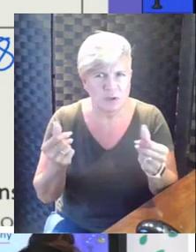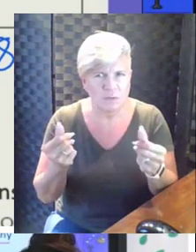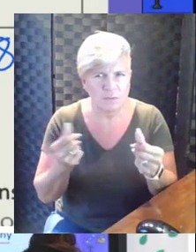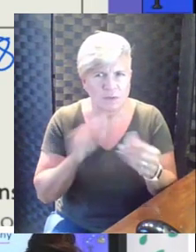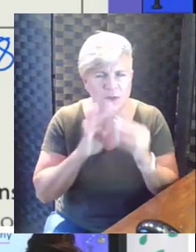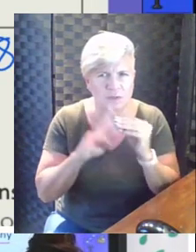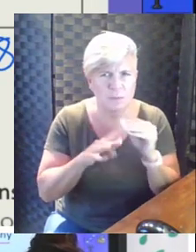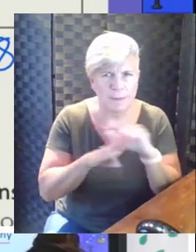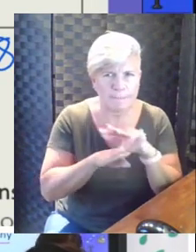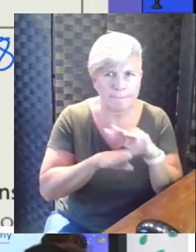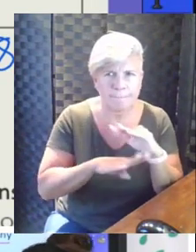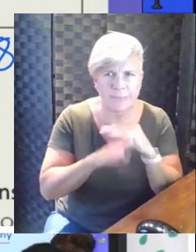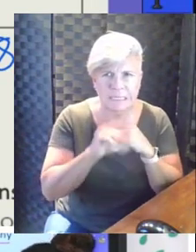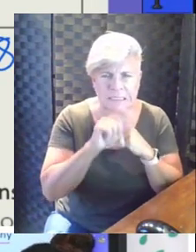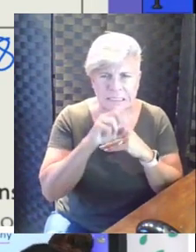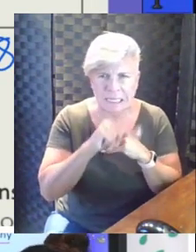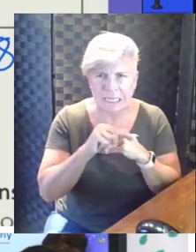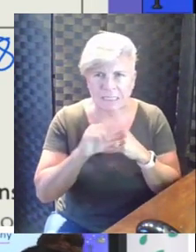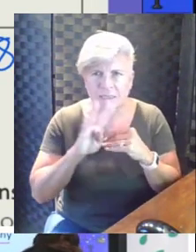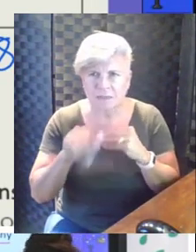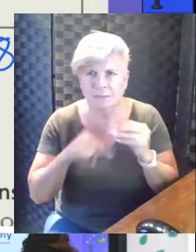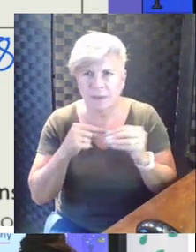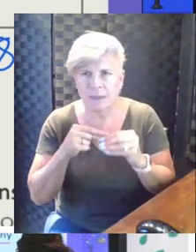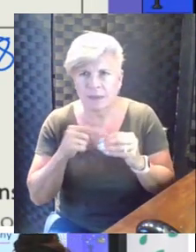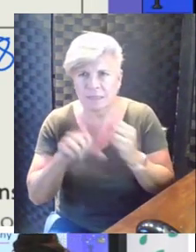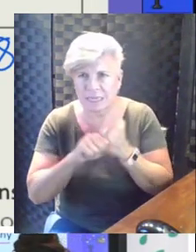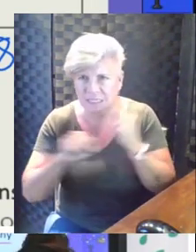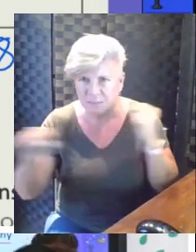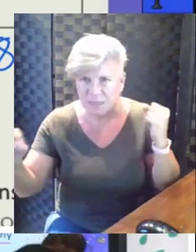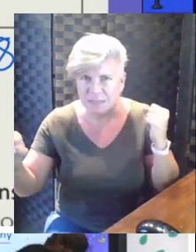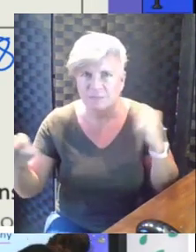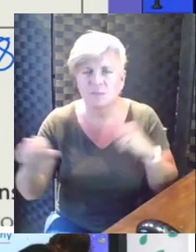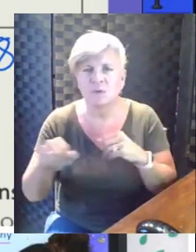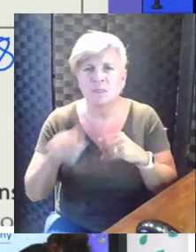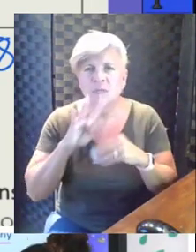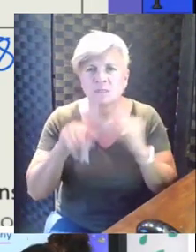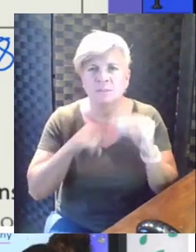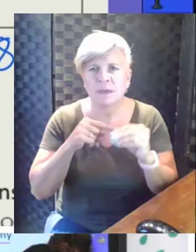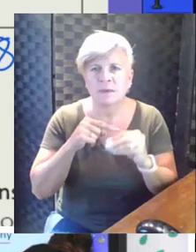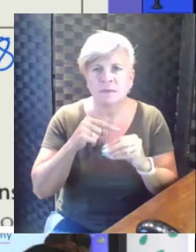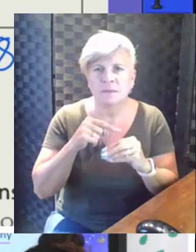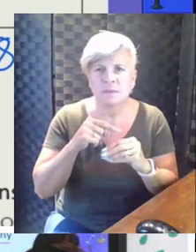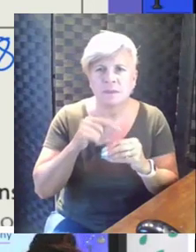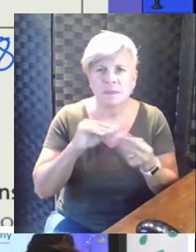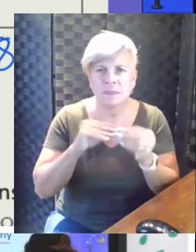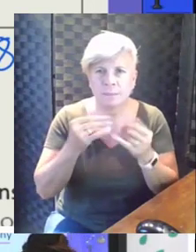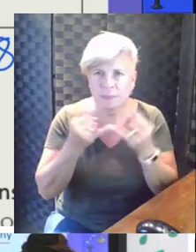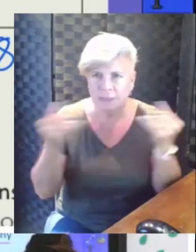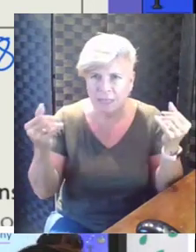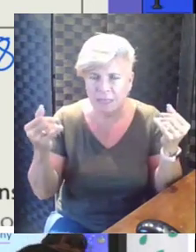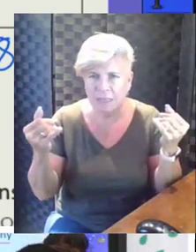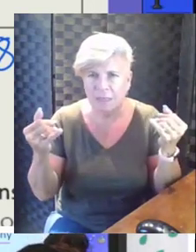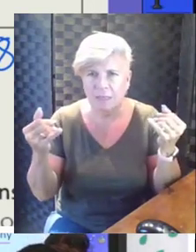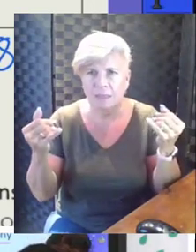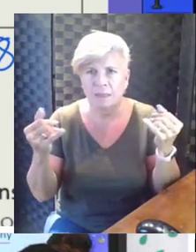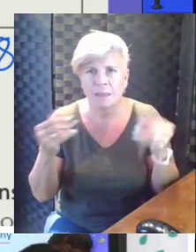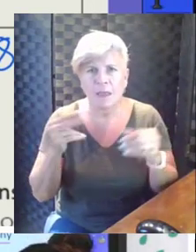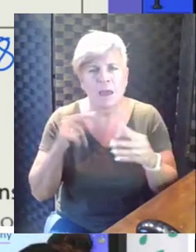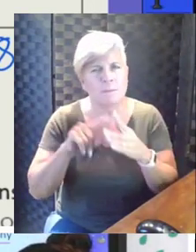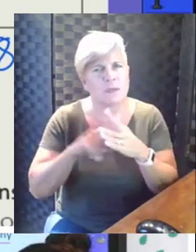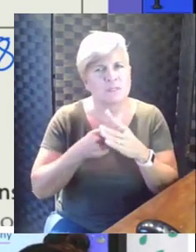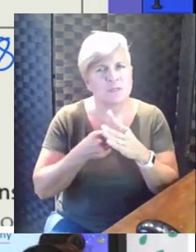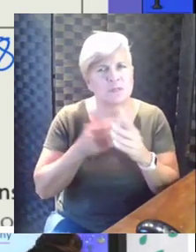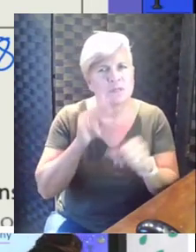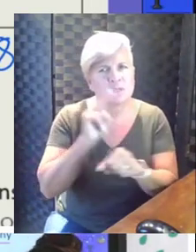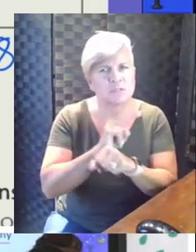We've talked about base 10 models. We've talked about expanded form. We talked about the number line. I'm going to